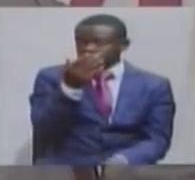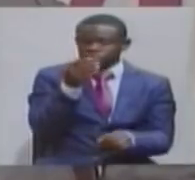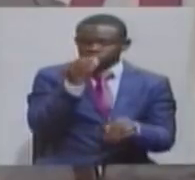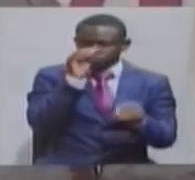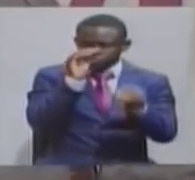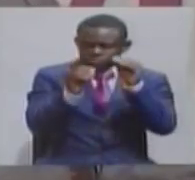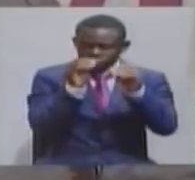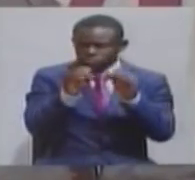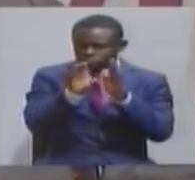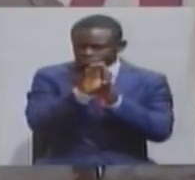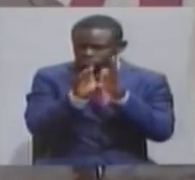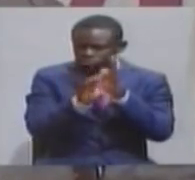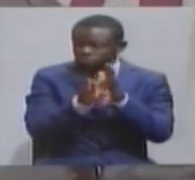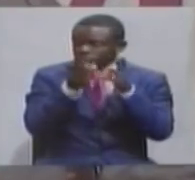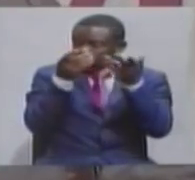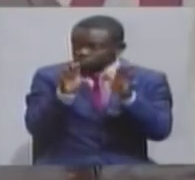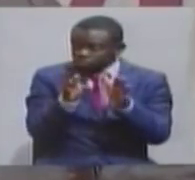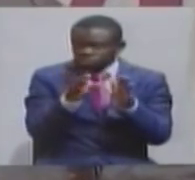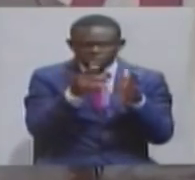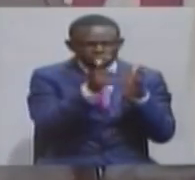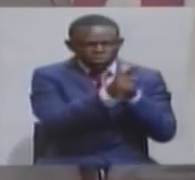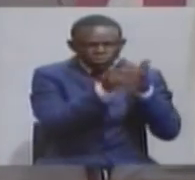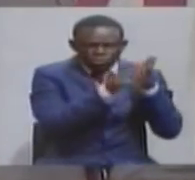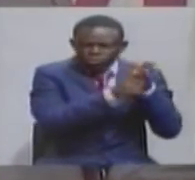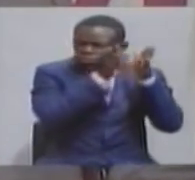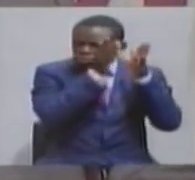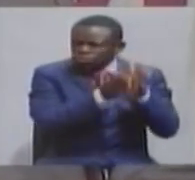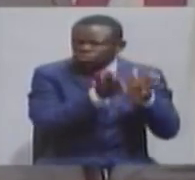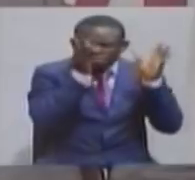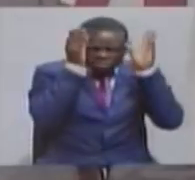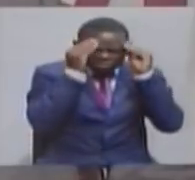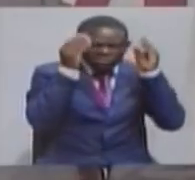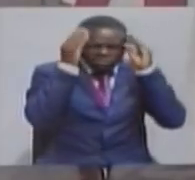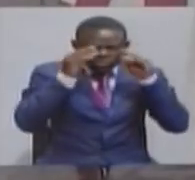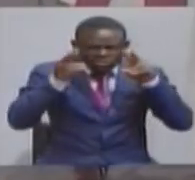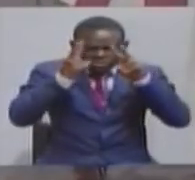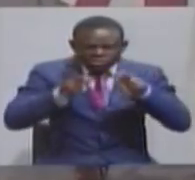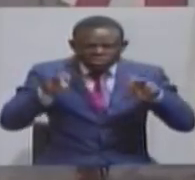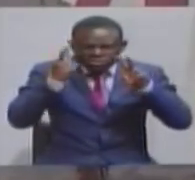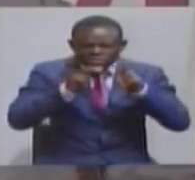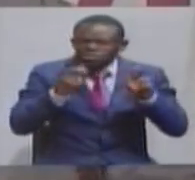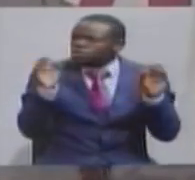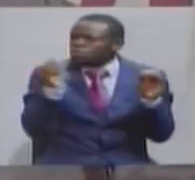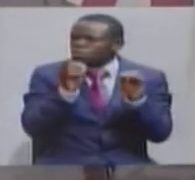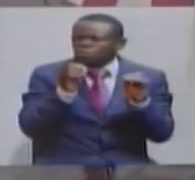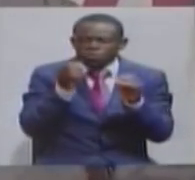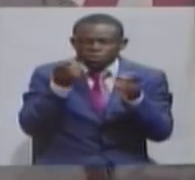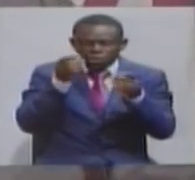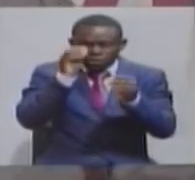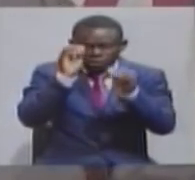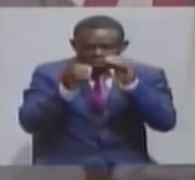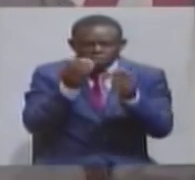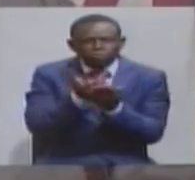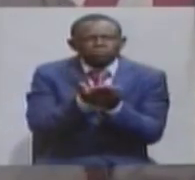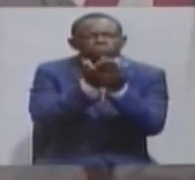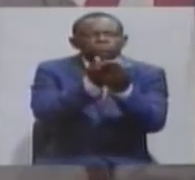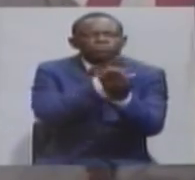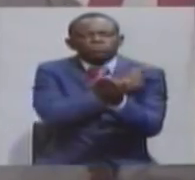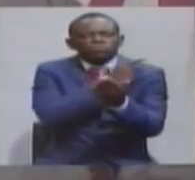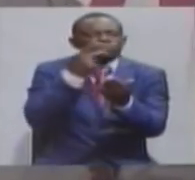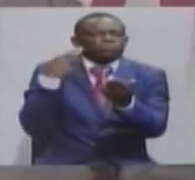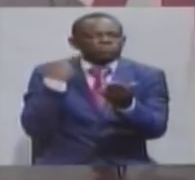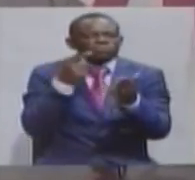and to check for lacuna in the constitution. That's why we are where we are now. And we're hoping that through this process we can come up with a product that